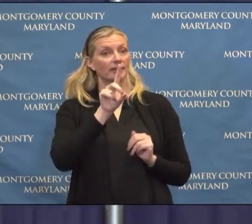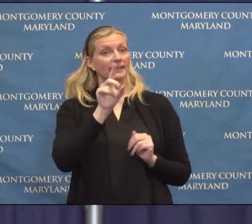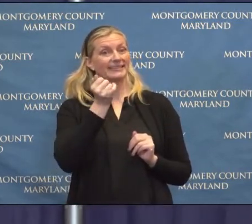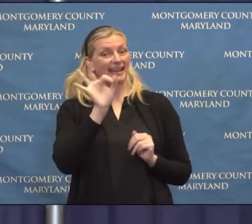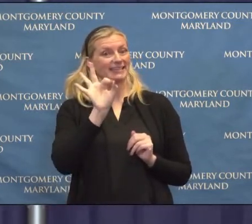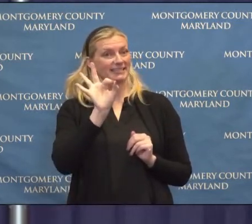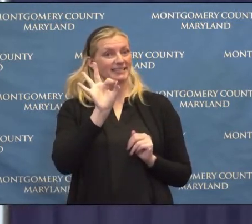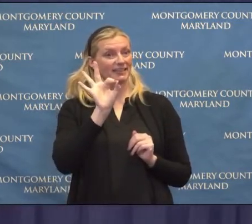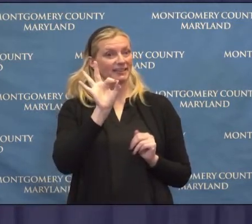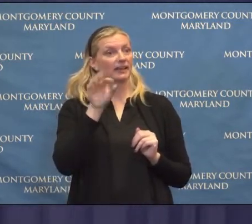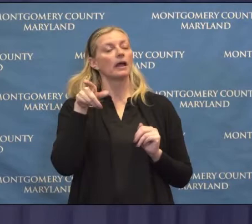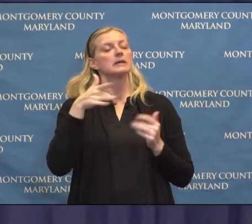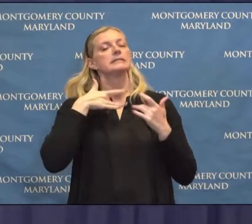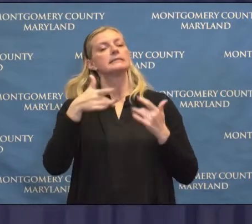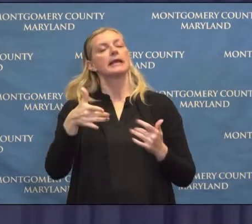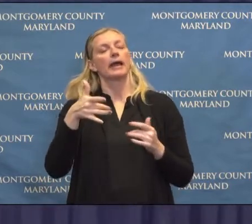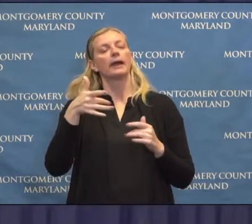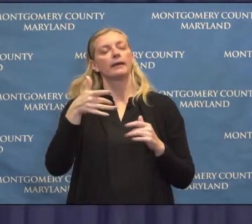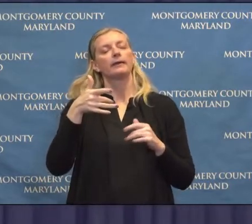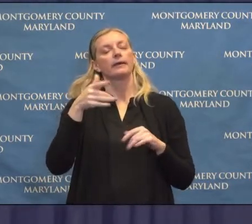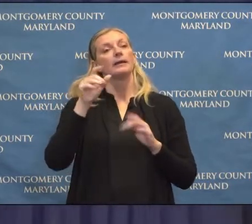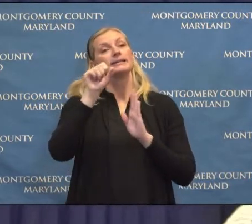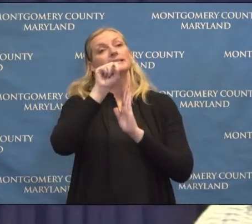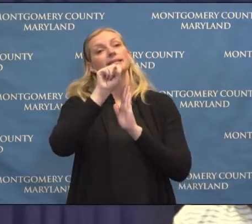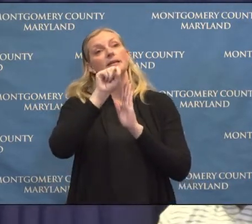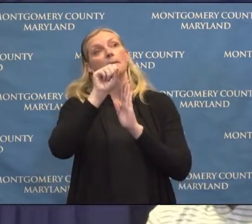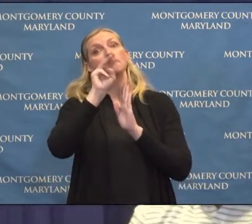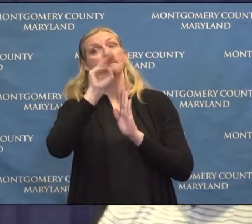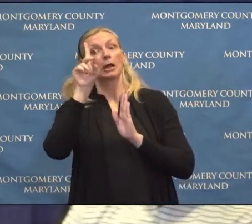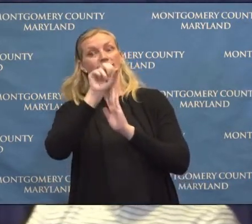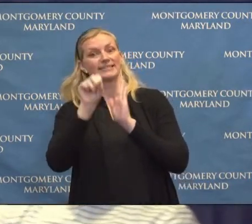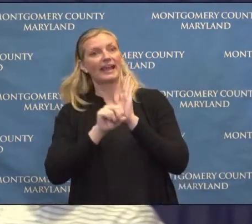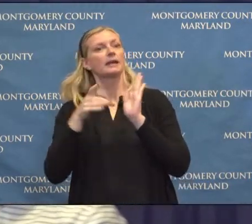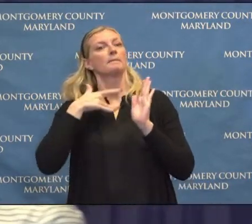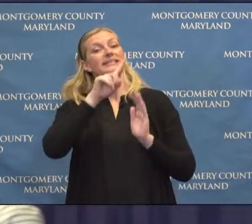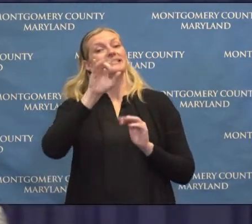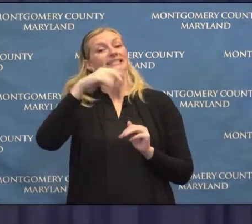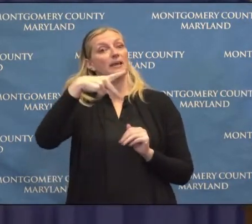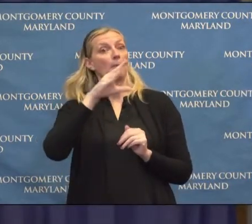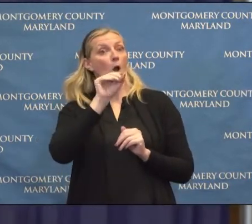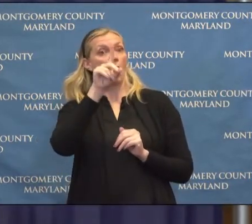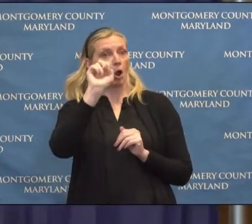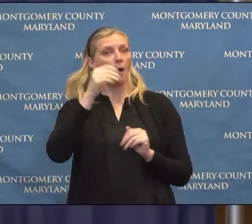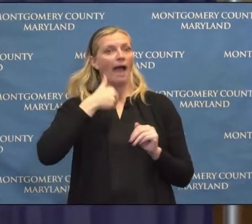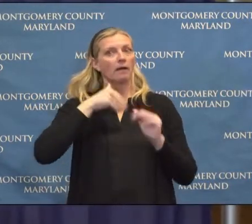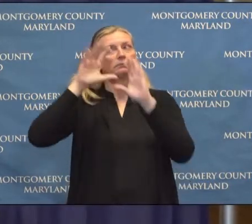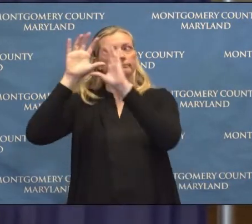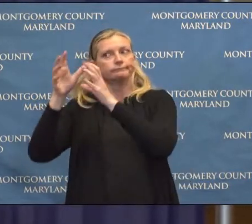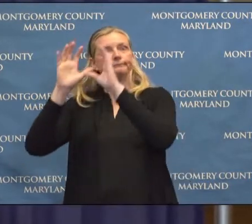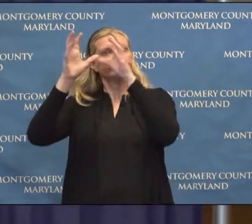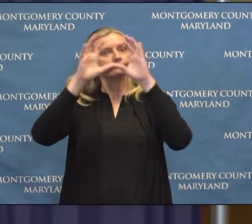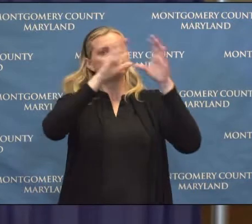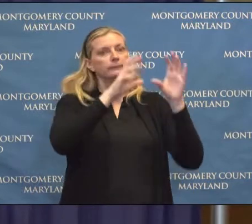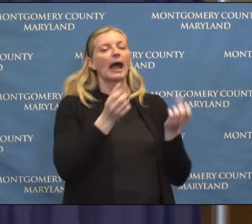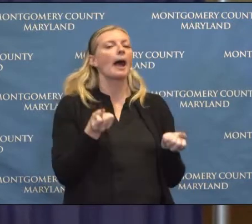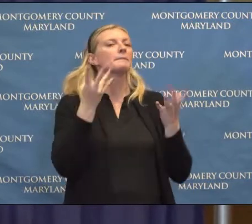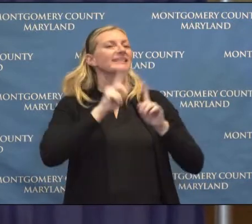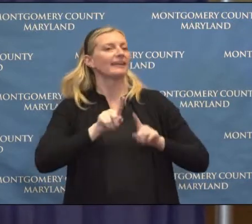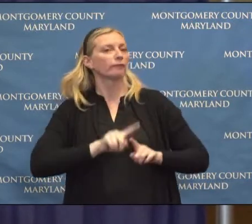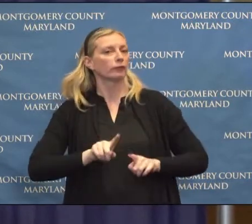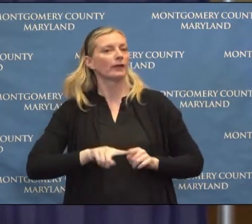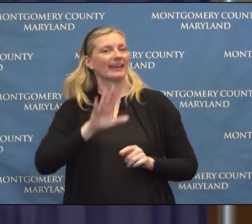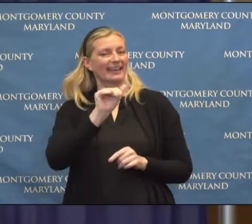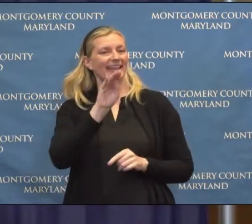Is the county providing that information as well? Yes, so if you go to the county website, we actually have a link to the